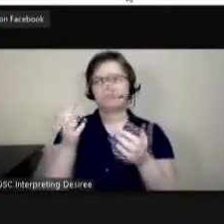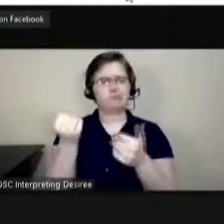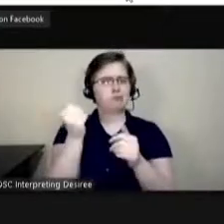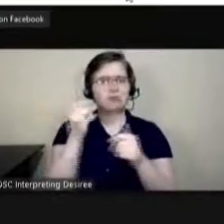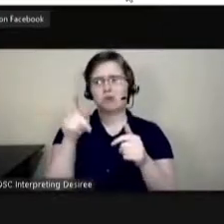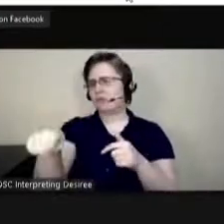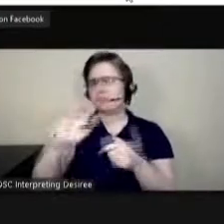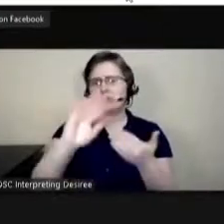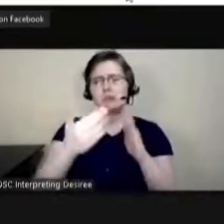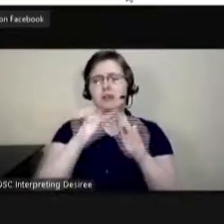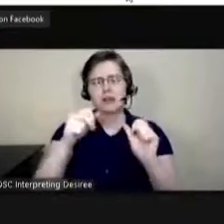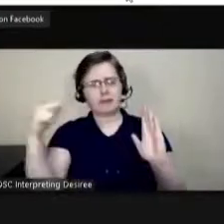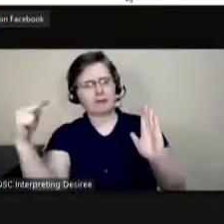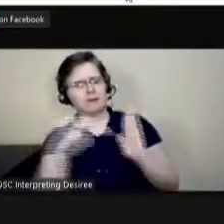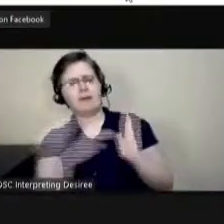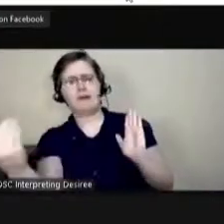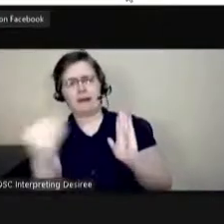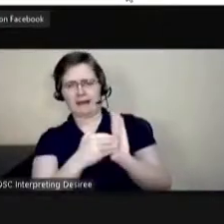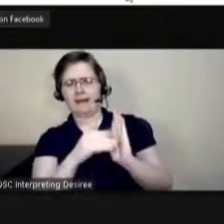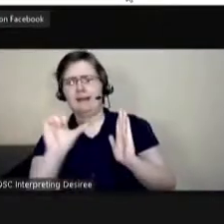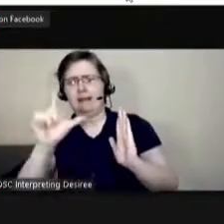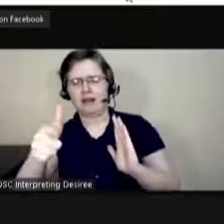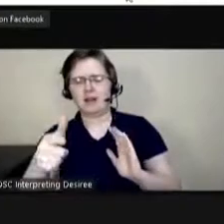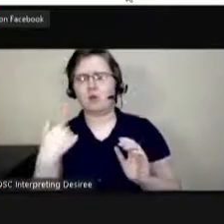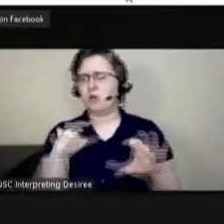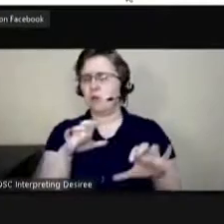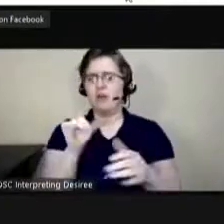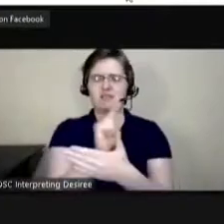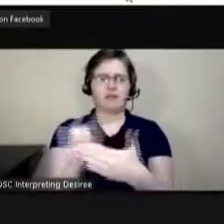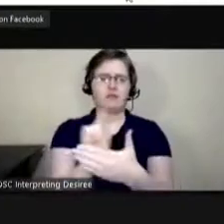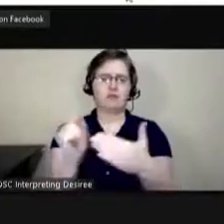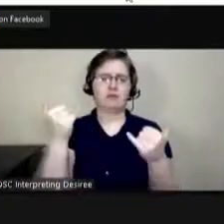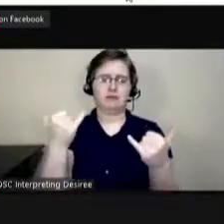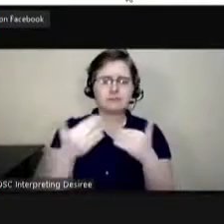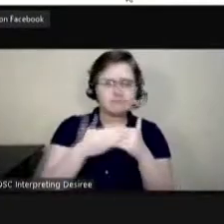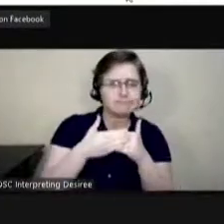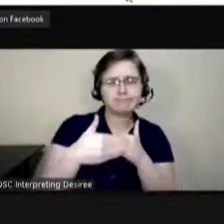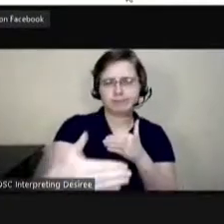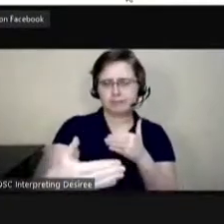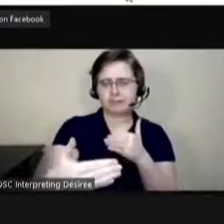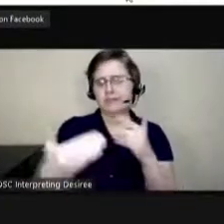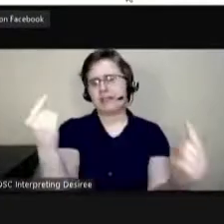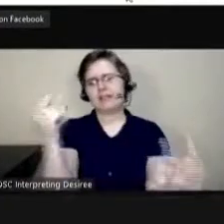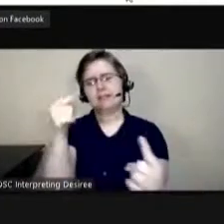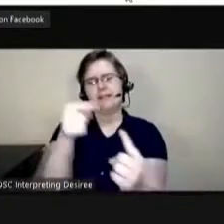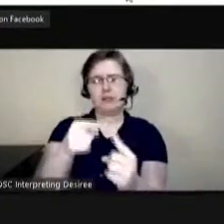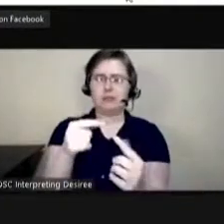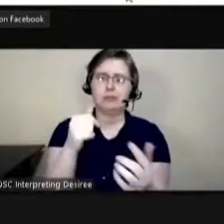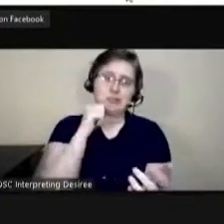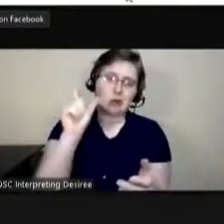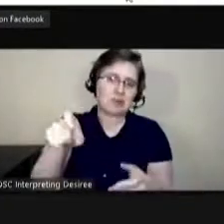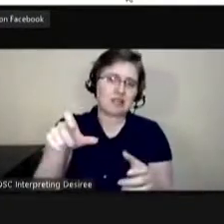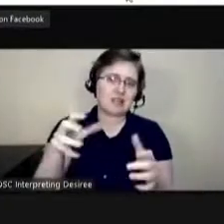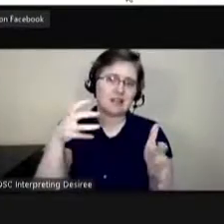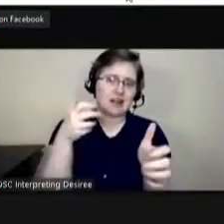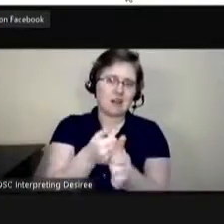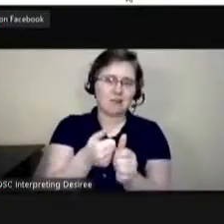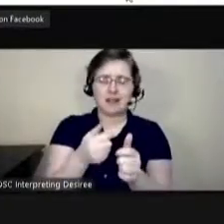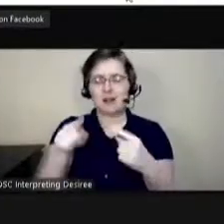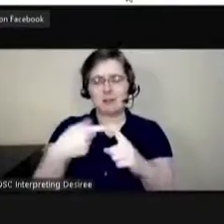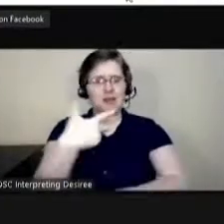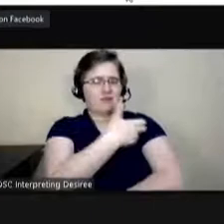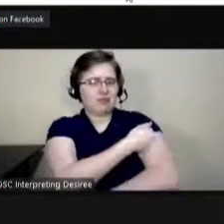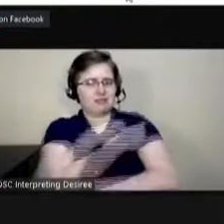refer back to it. And we'll do that probably every week from now on until we really don't need to have updates on